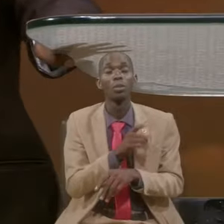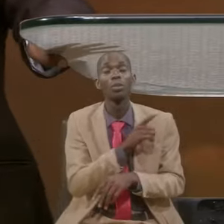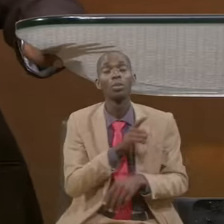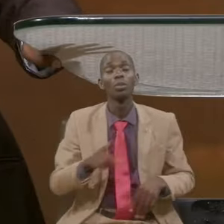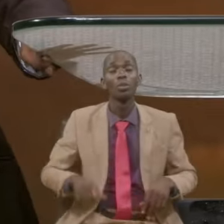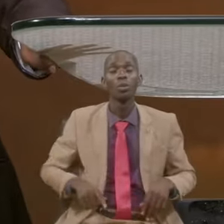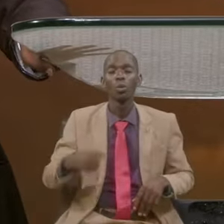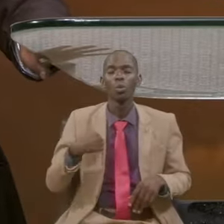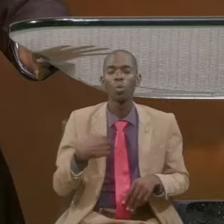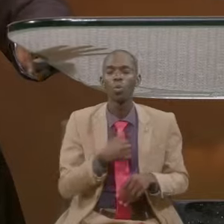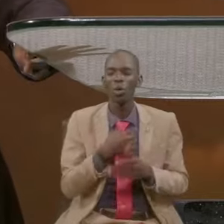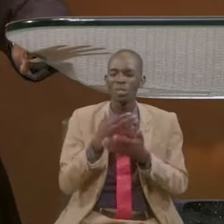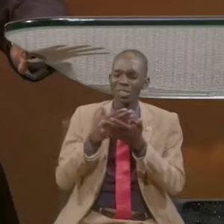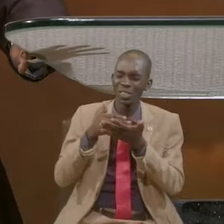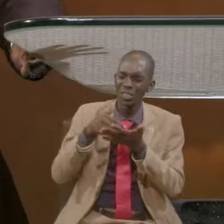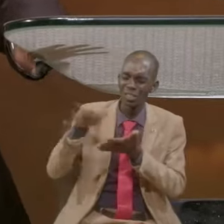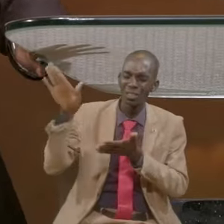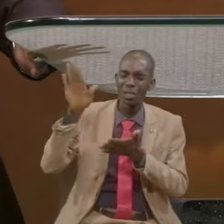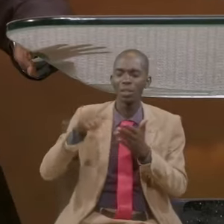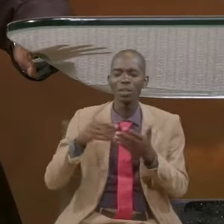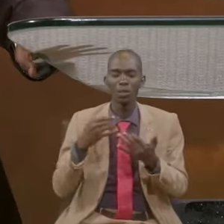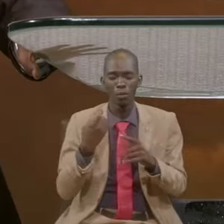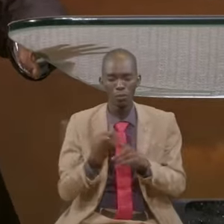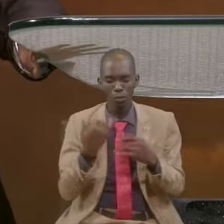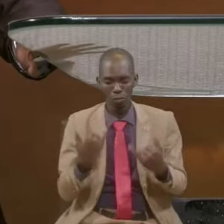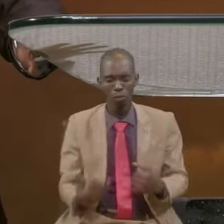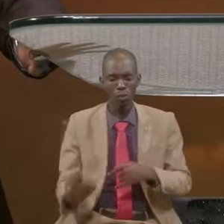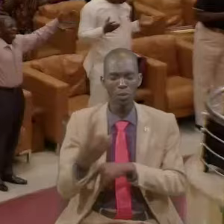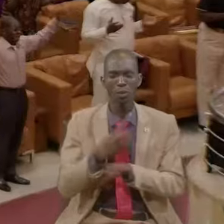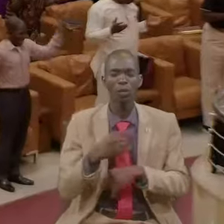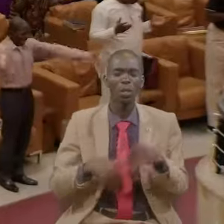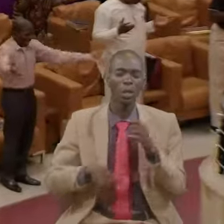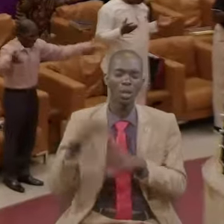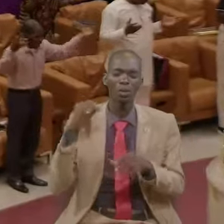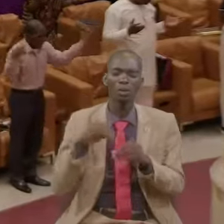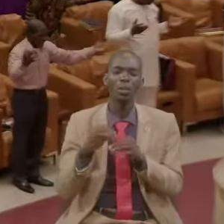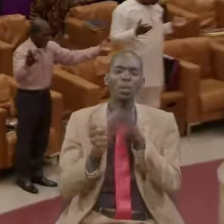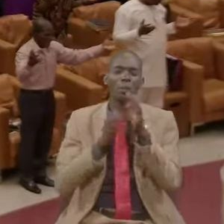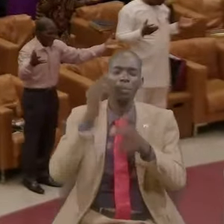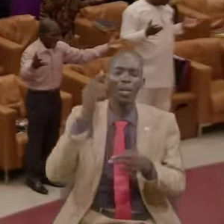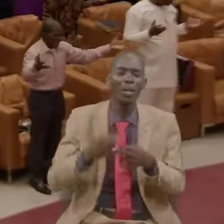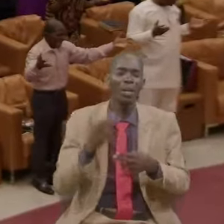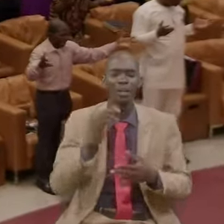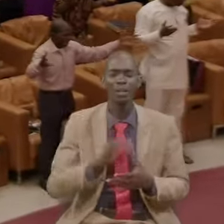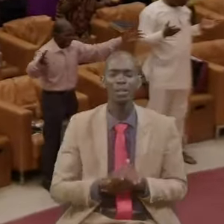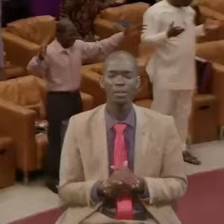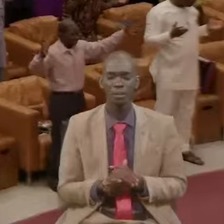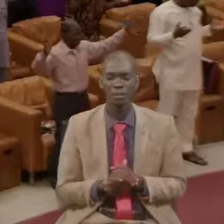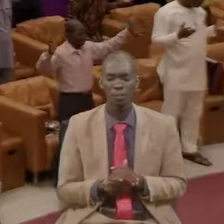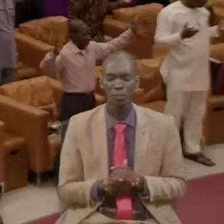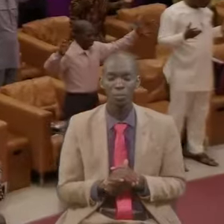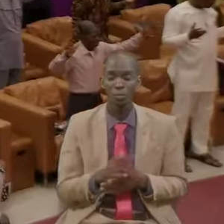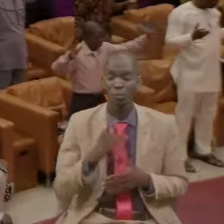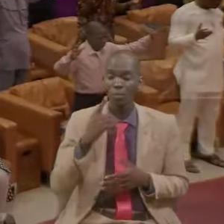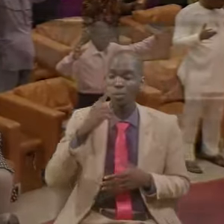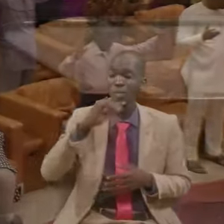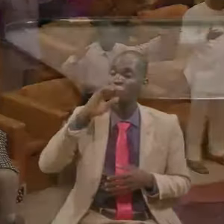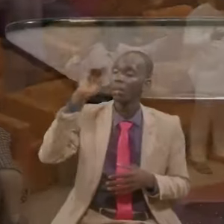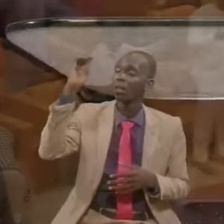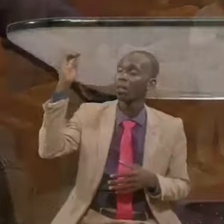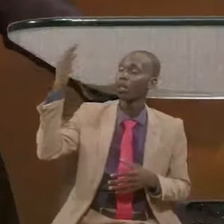we reject them from today in Jesus' name. The